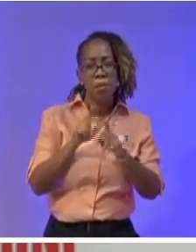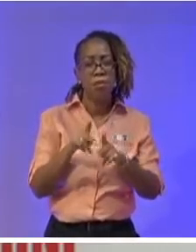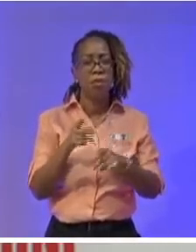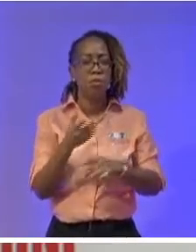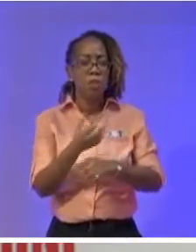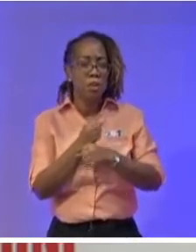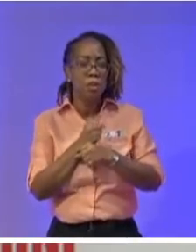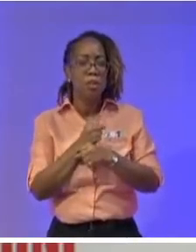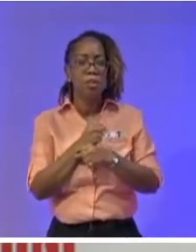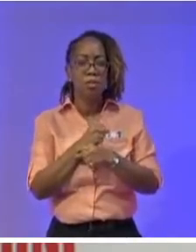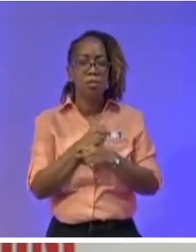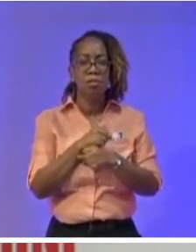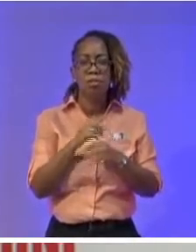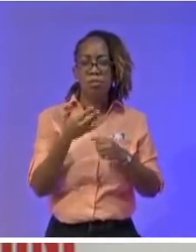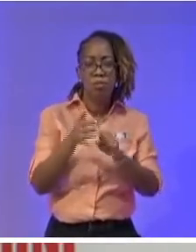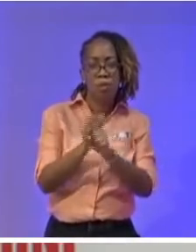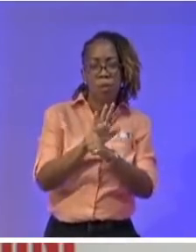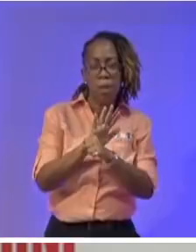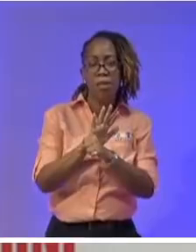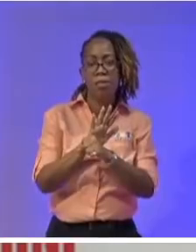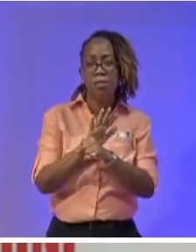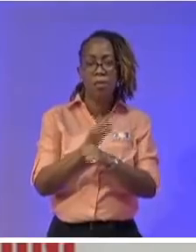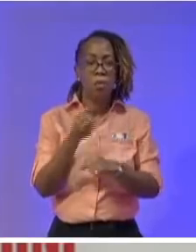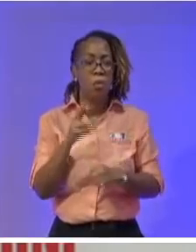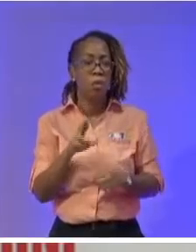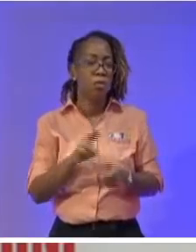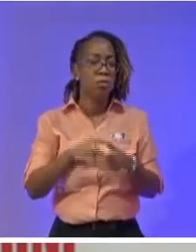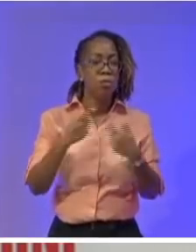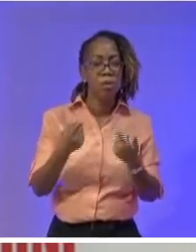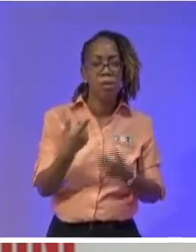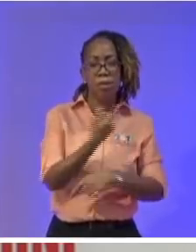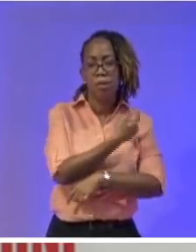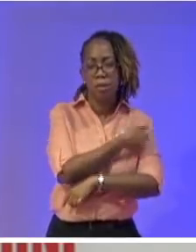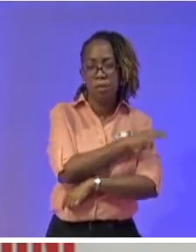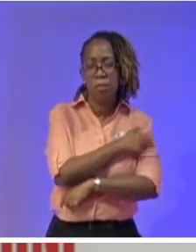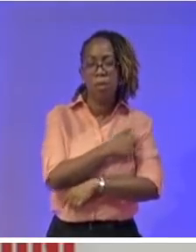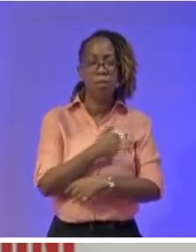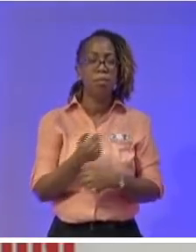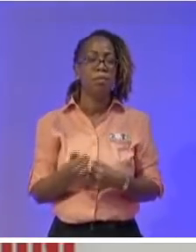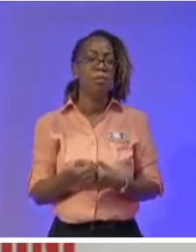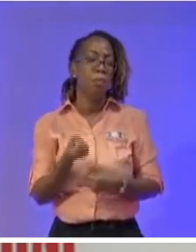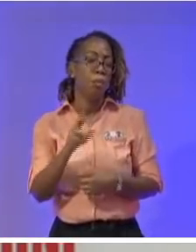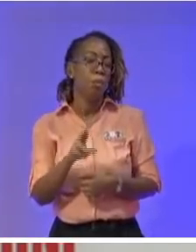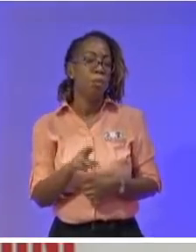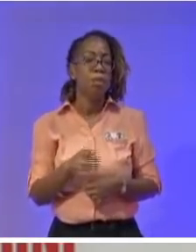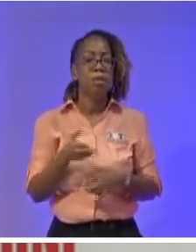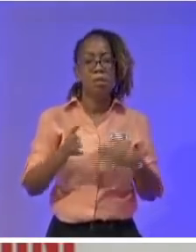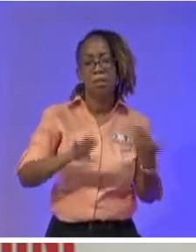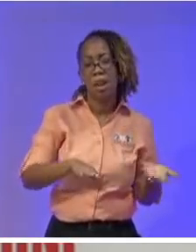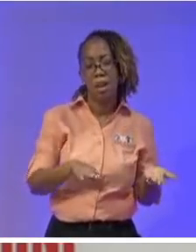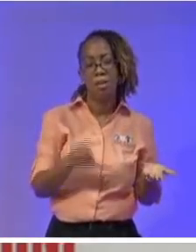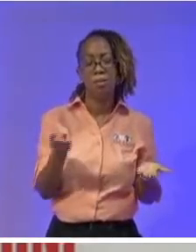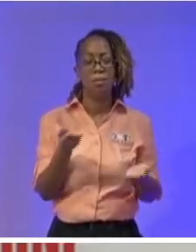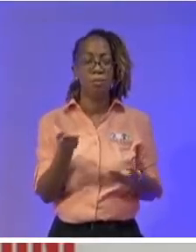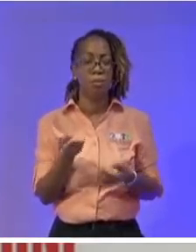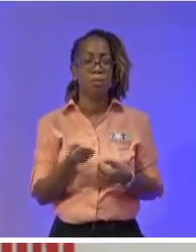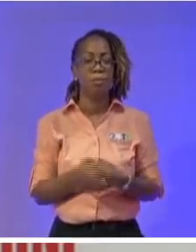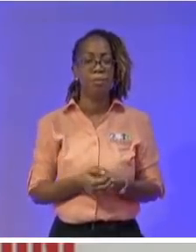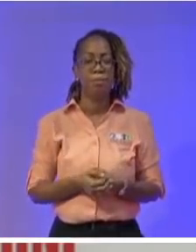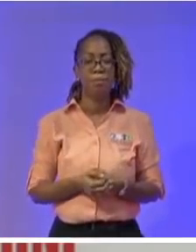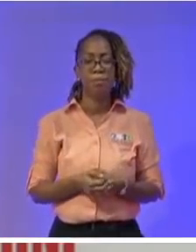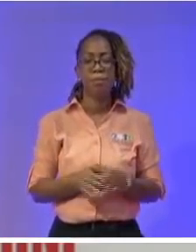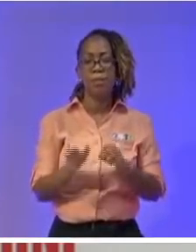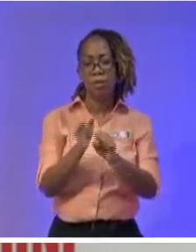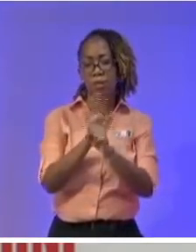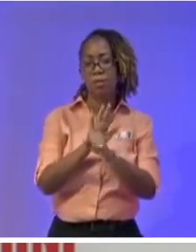being hospitalized, and significantly decreasing your chances of dying from COVID-19. So Al, thank you very